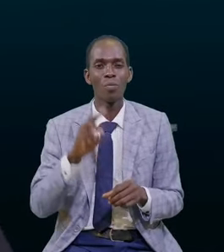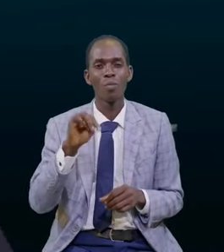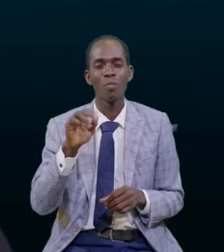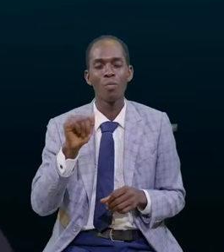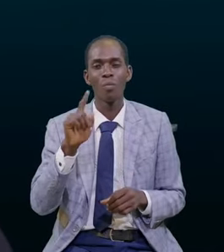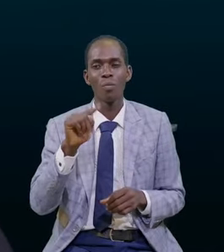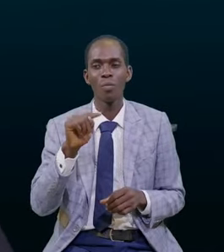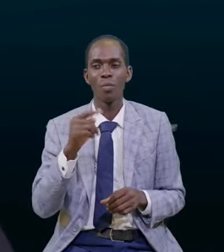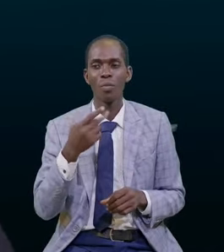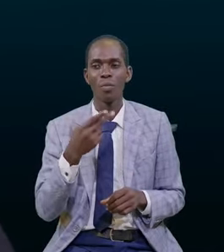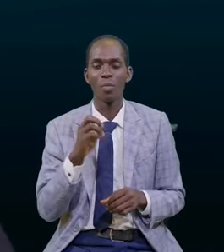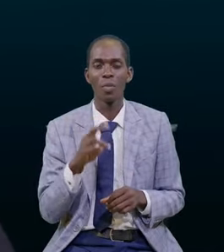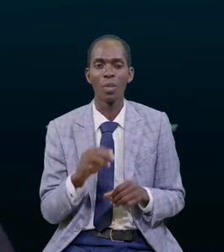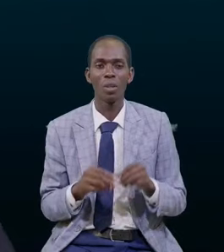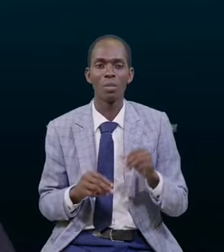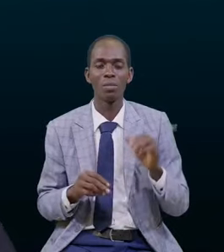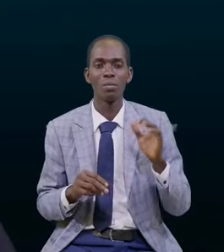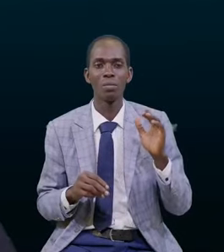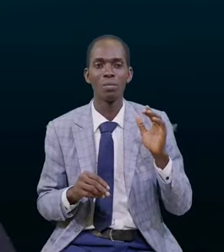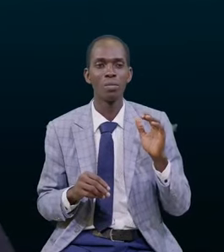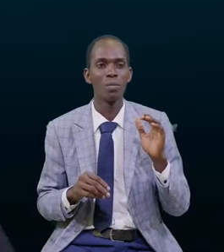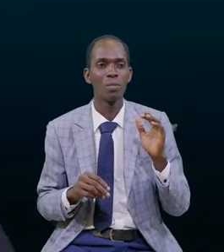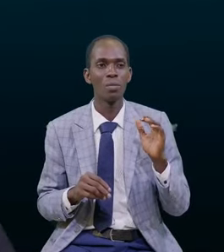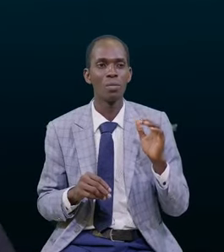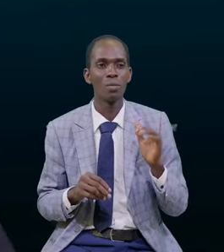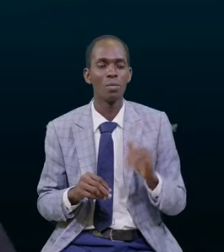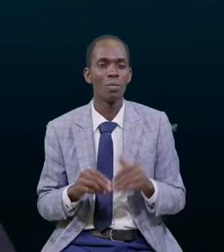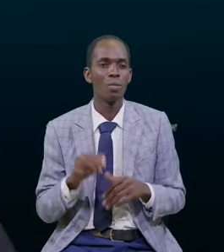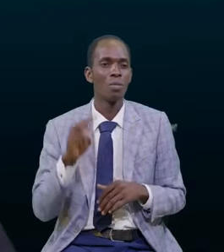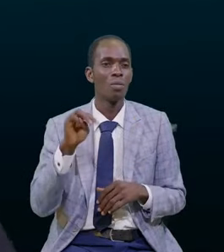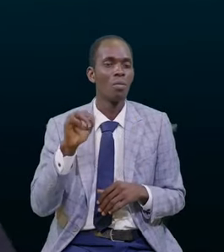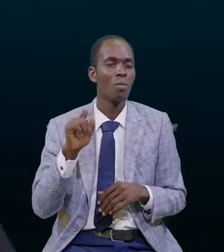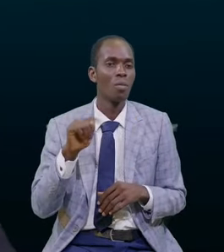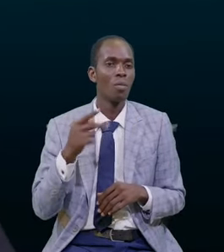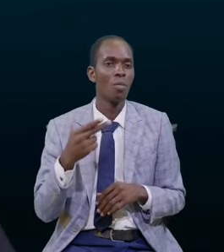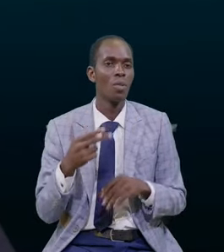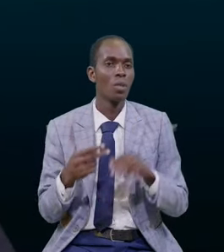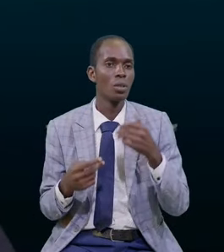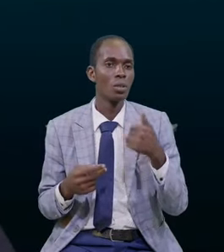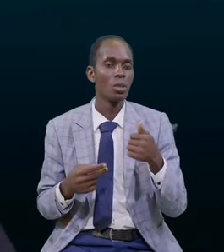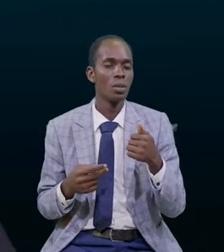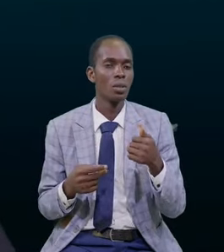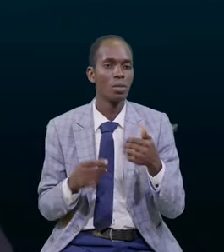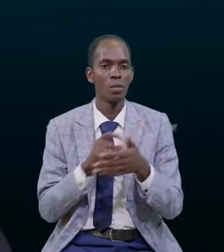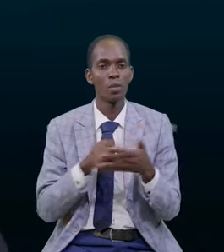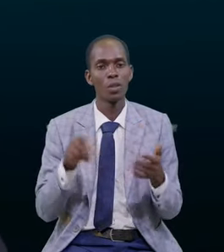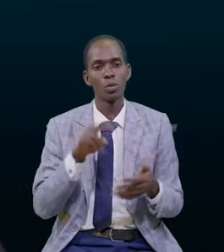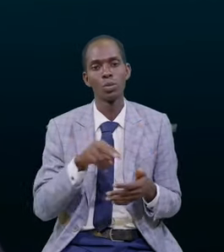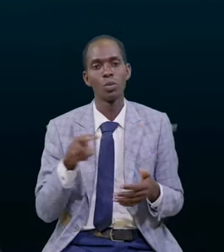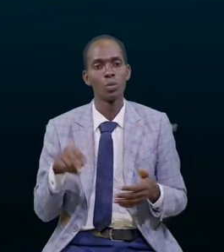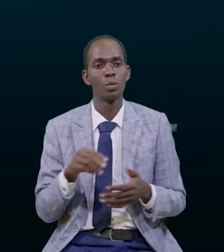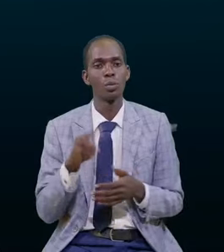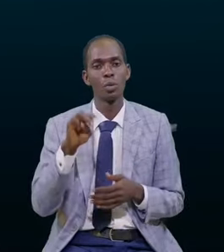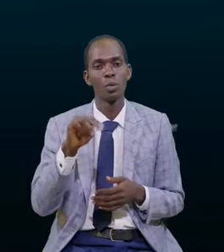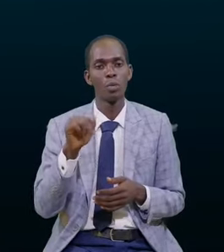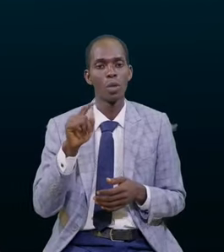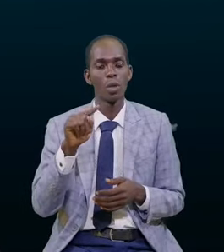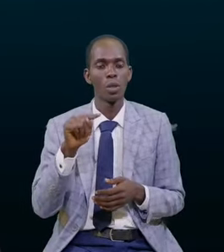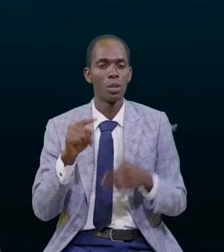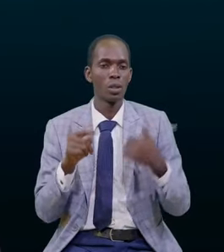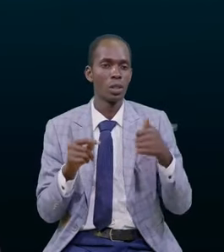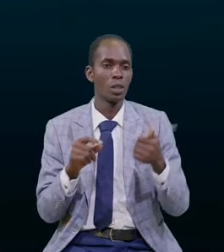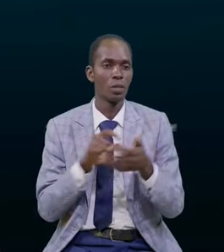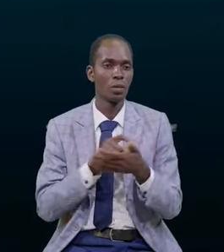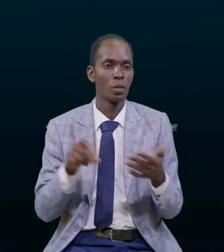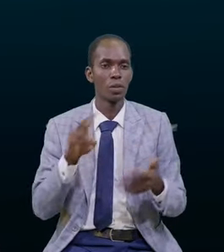scriptures and we are going to pray Matthew chapter 10 look at it here in verse 22 Matthew 10 verse 22